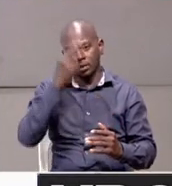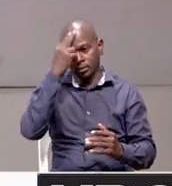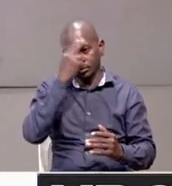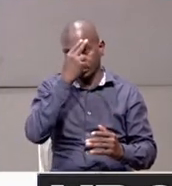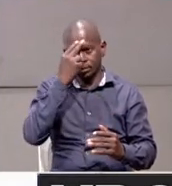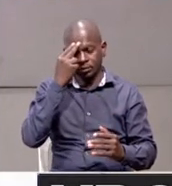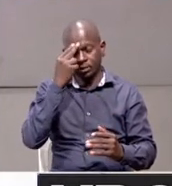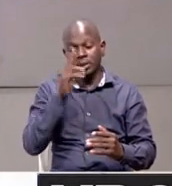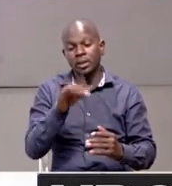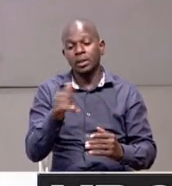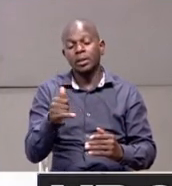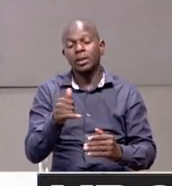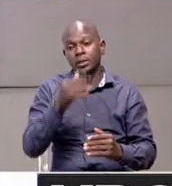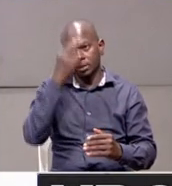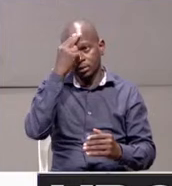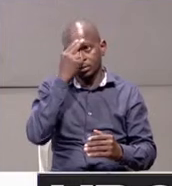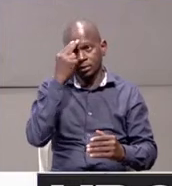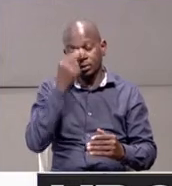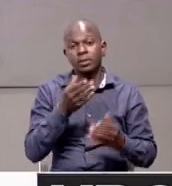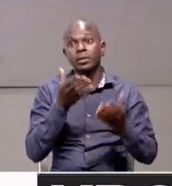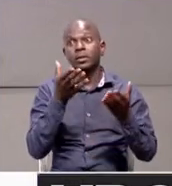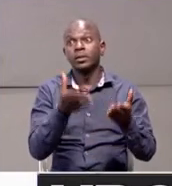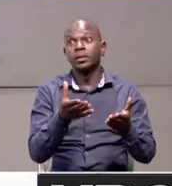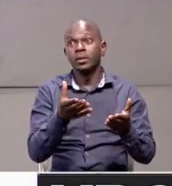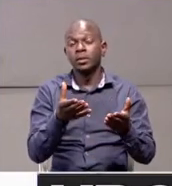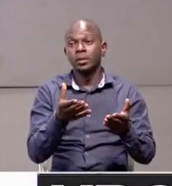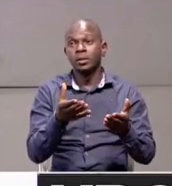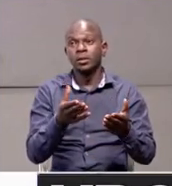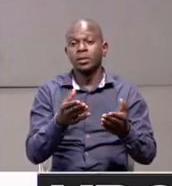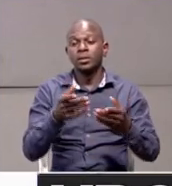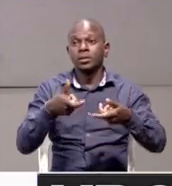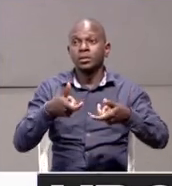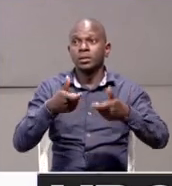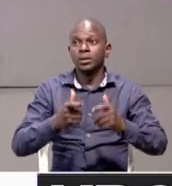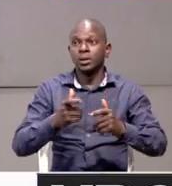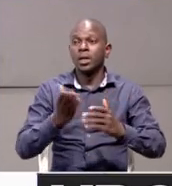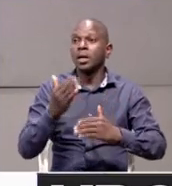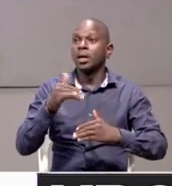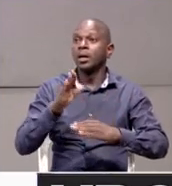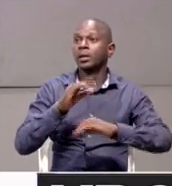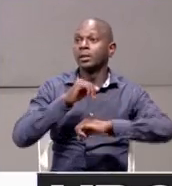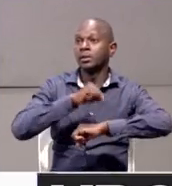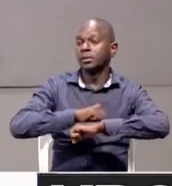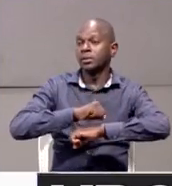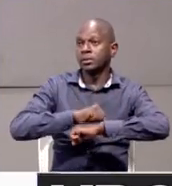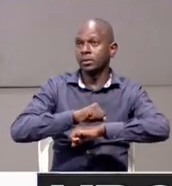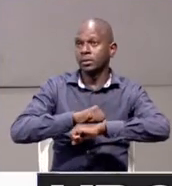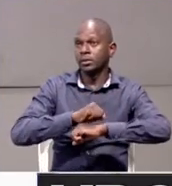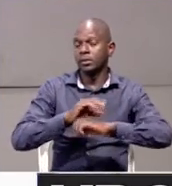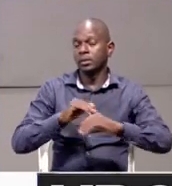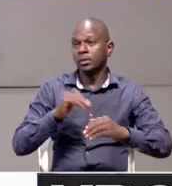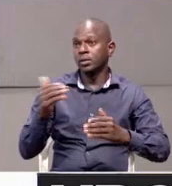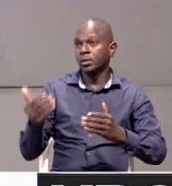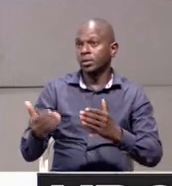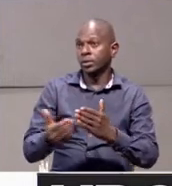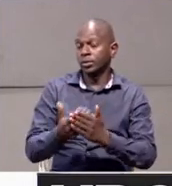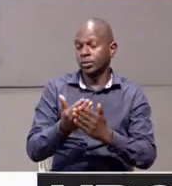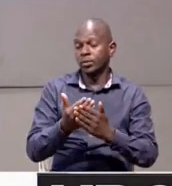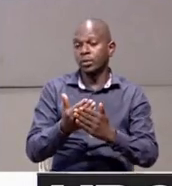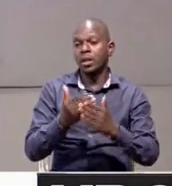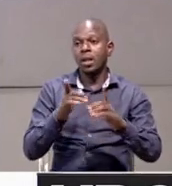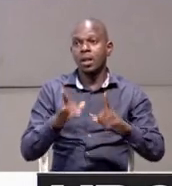the rest of the students that could have not been here in Setter High School, you are starting a new